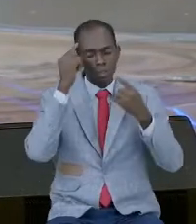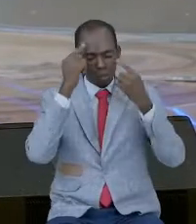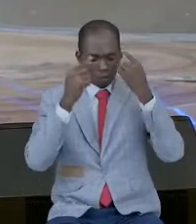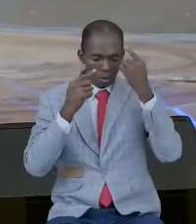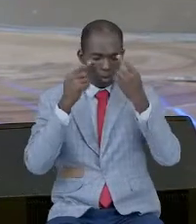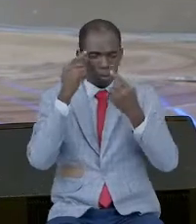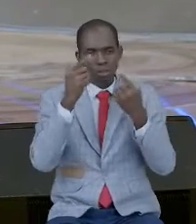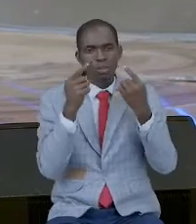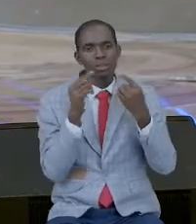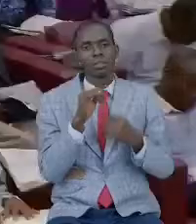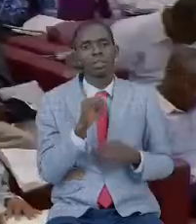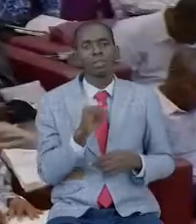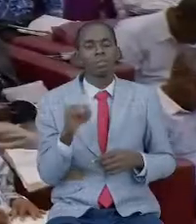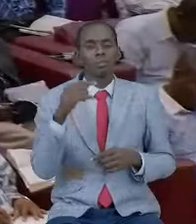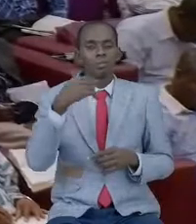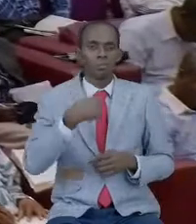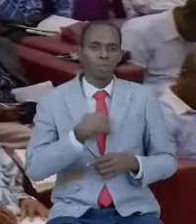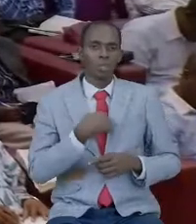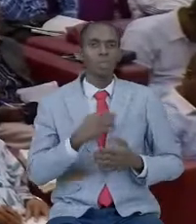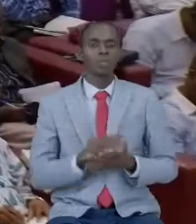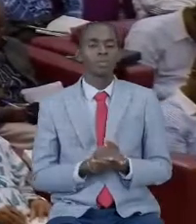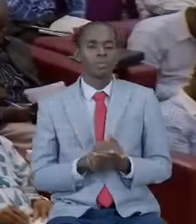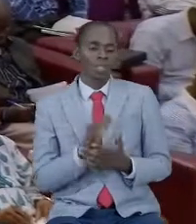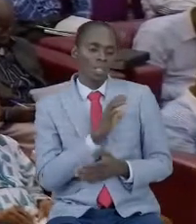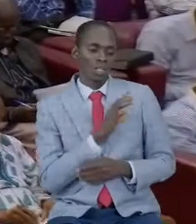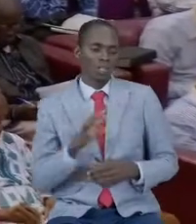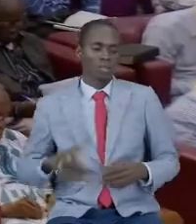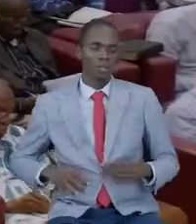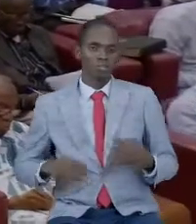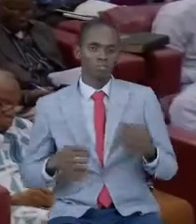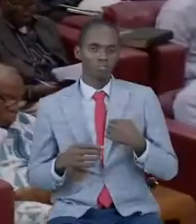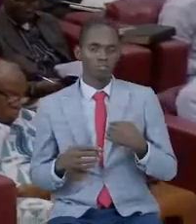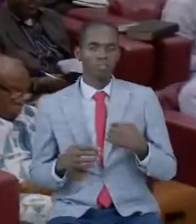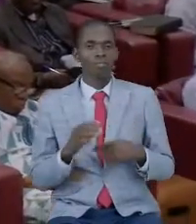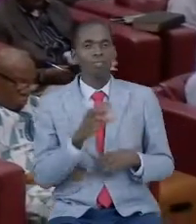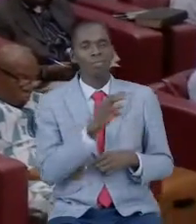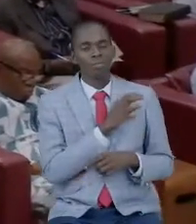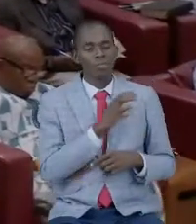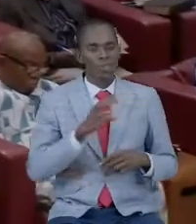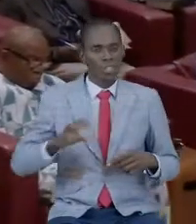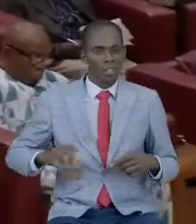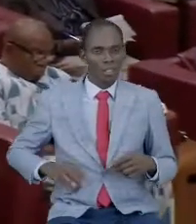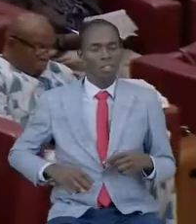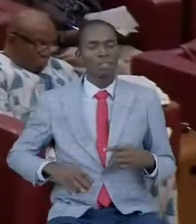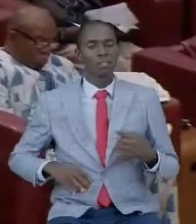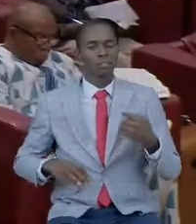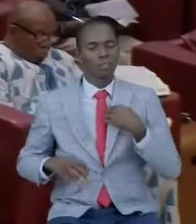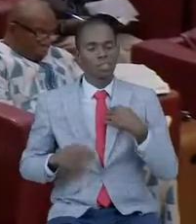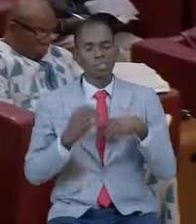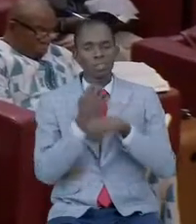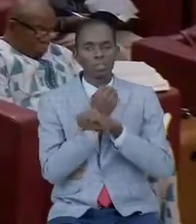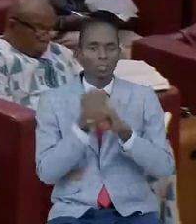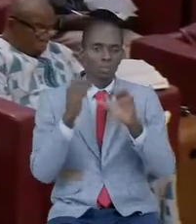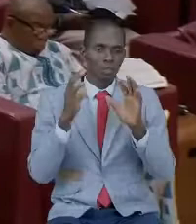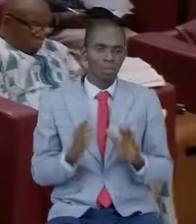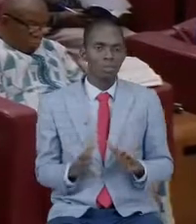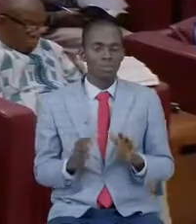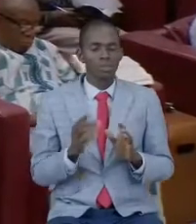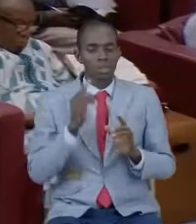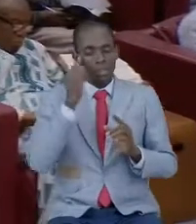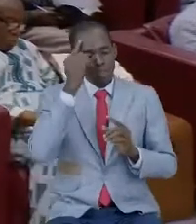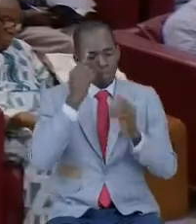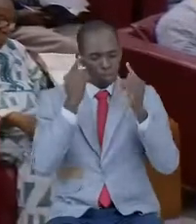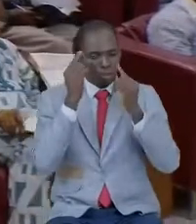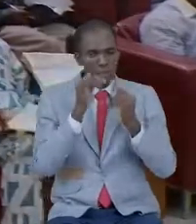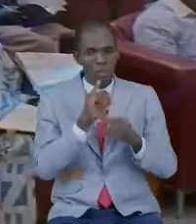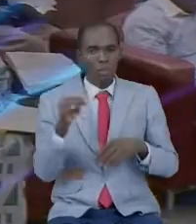concerning me, Christ, concerning me as Savior, concerning